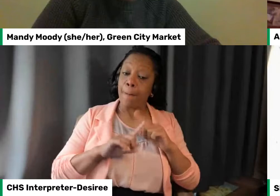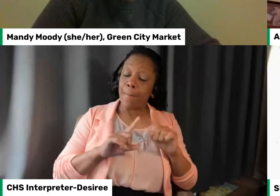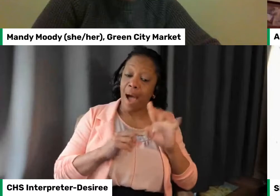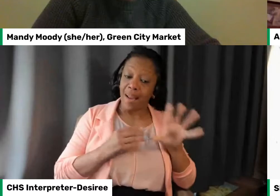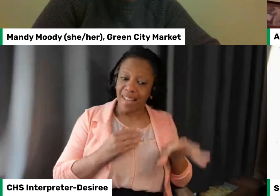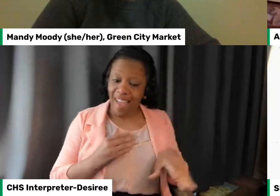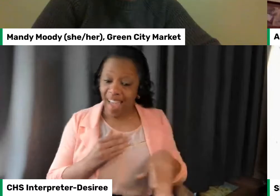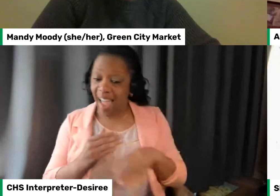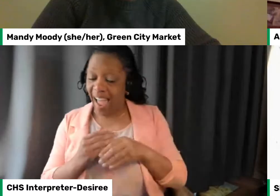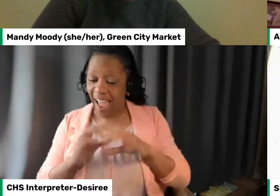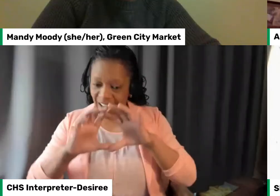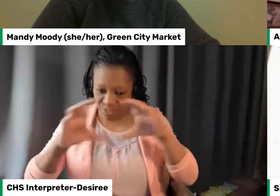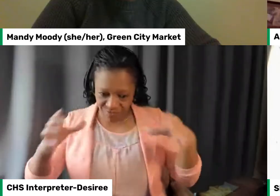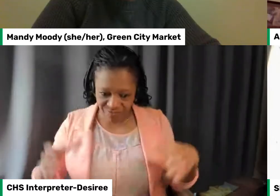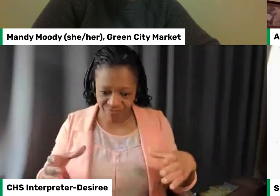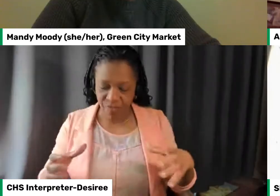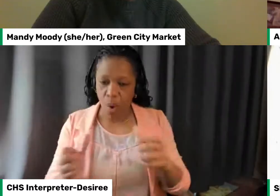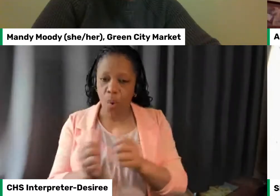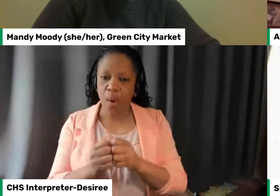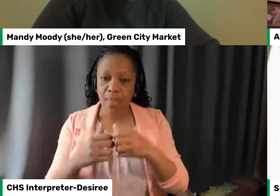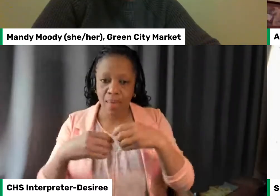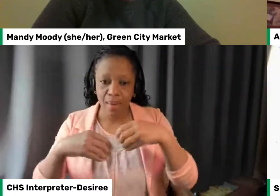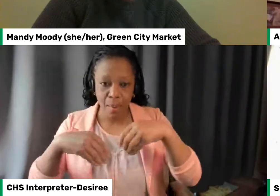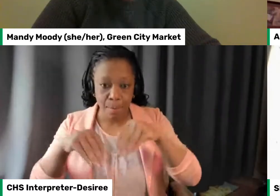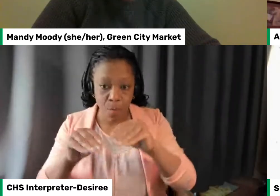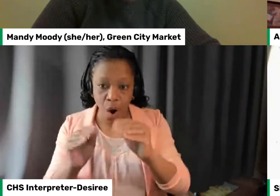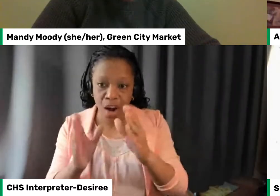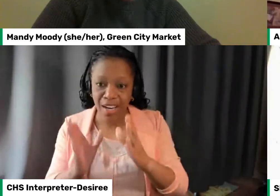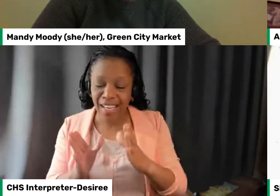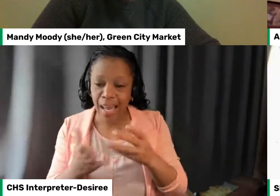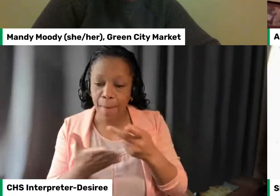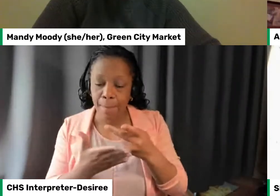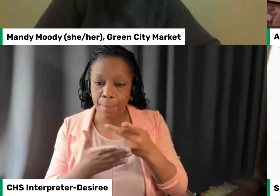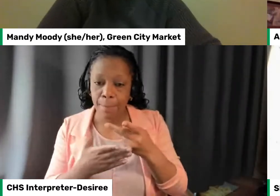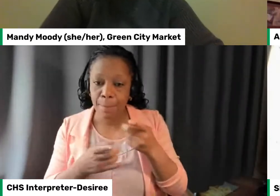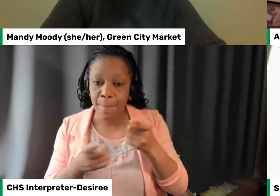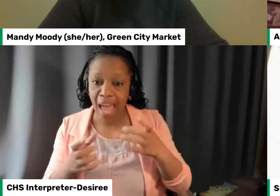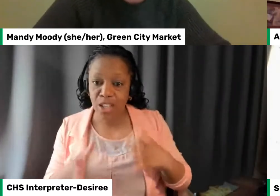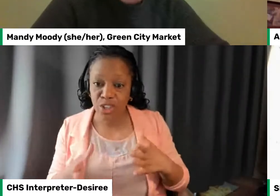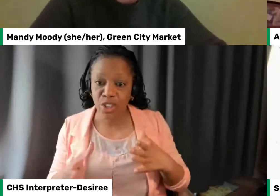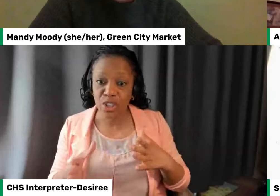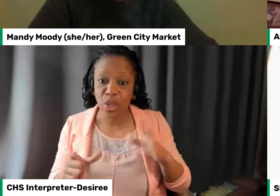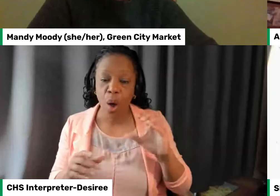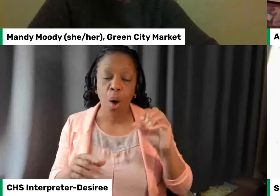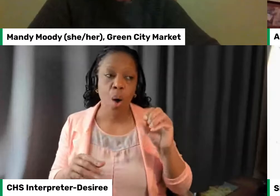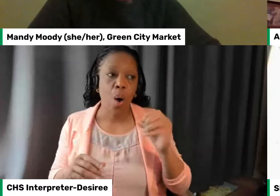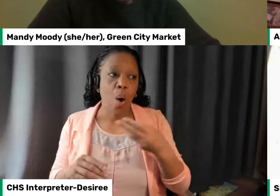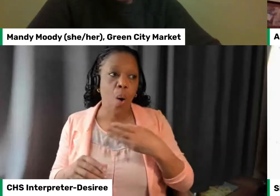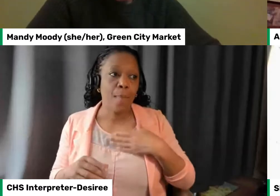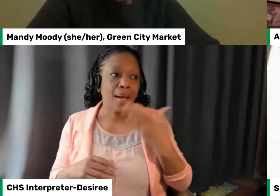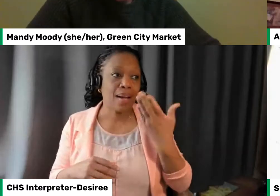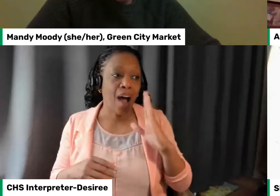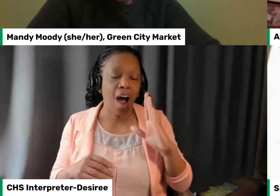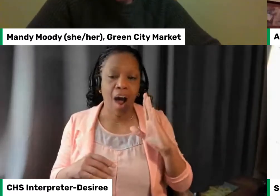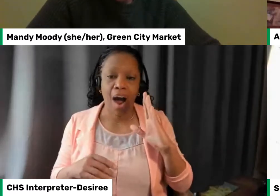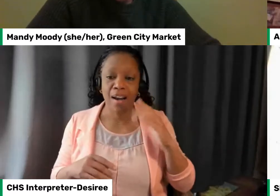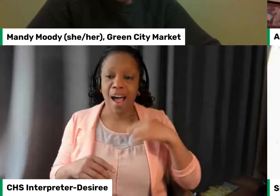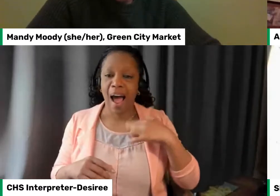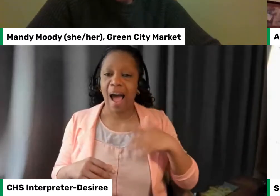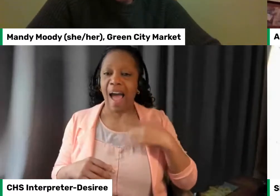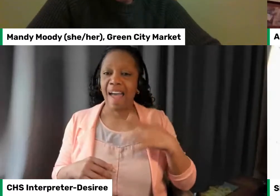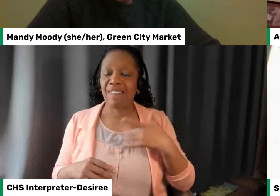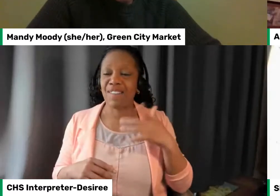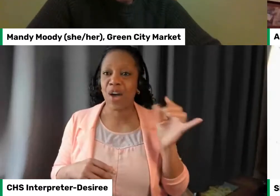market managers, oh my God, I'm a genius. Because if I don't have it, I got 36